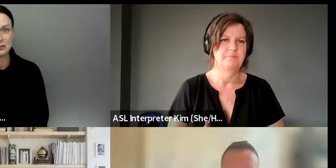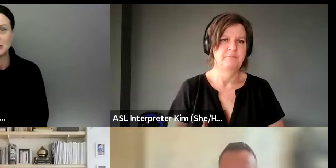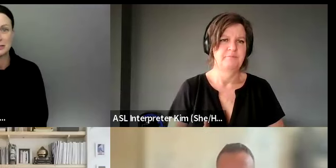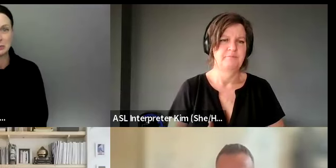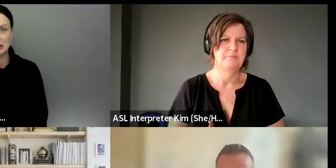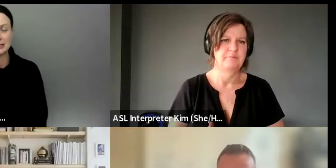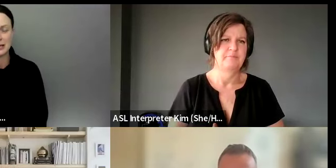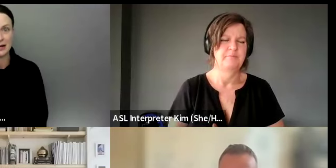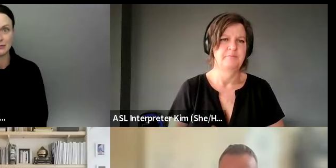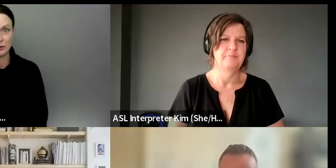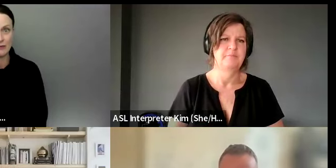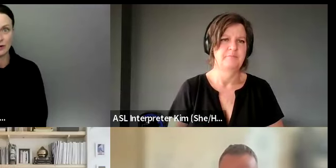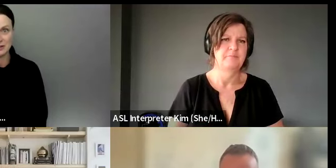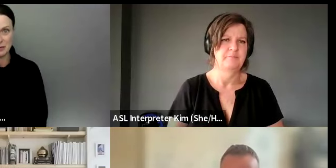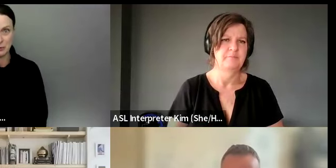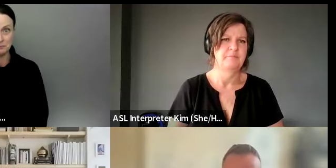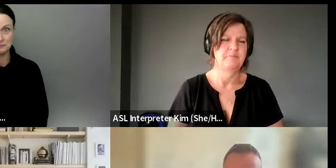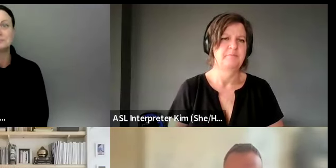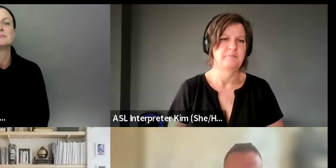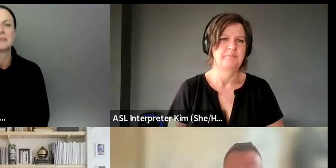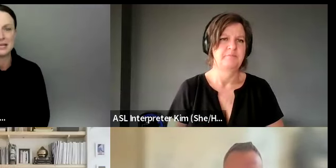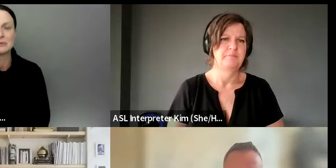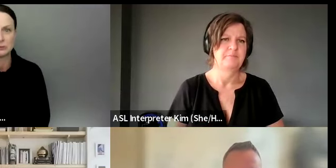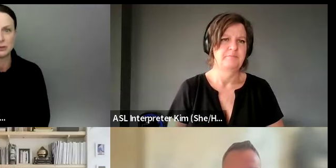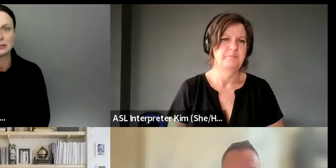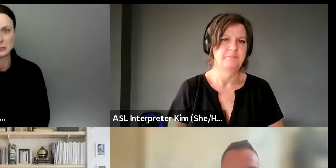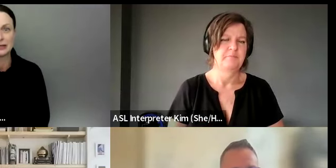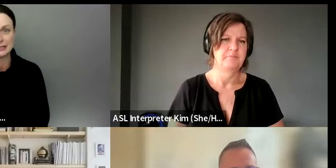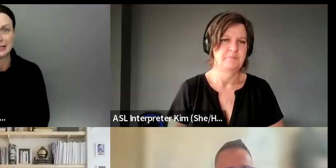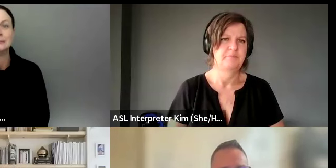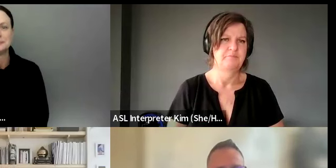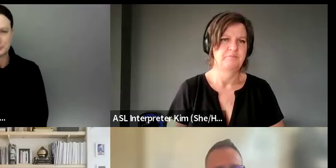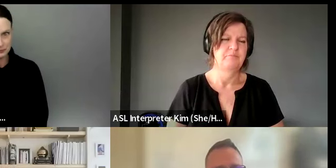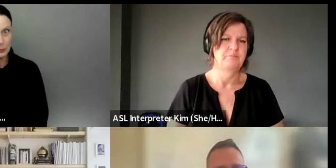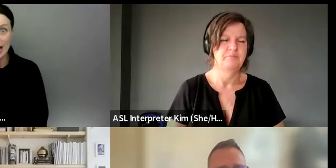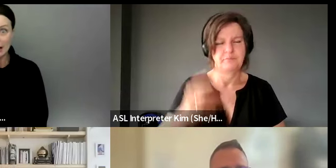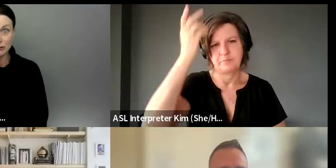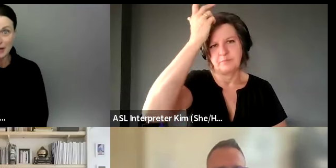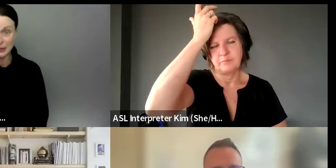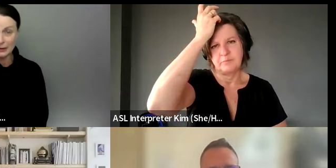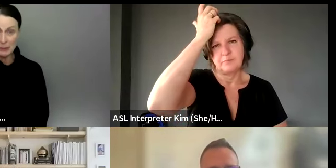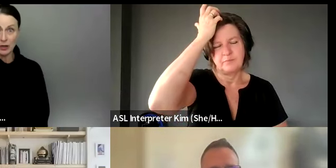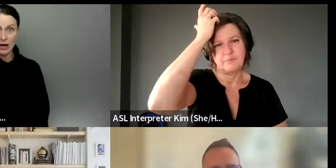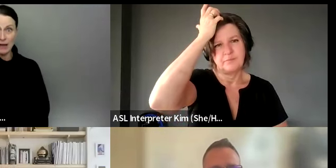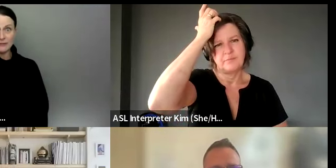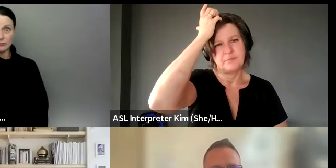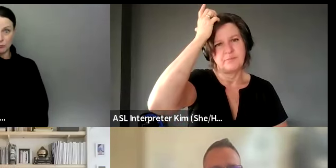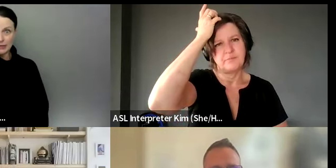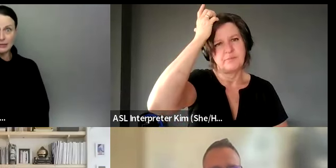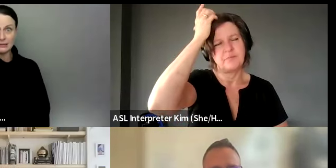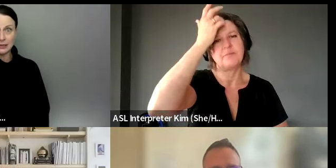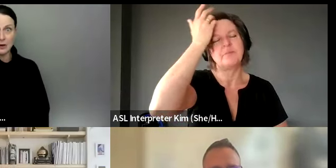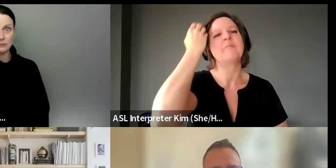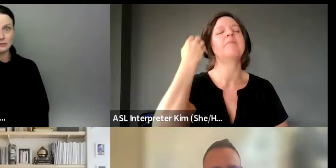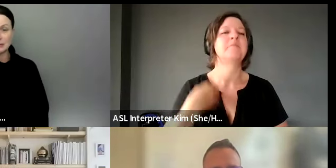was a tremendous experience. We had a great variety of people and it was a really good experience. And we had a lot of hearing people come. I felt